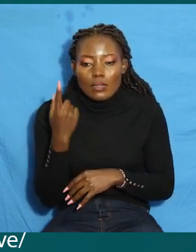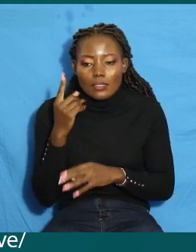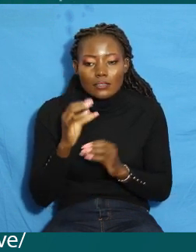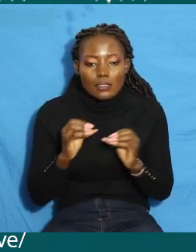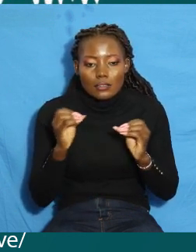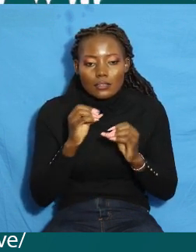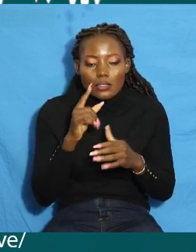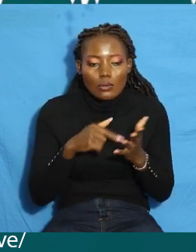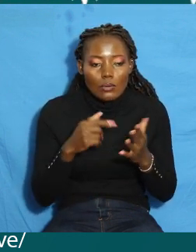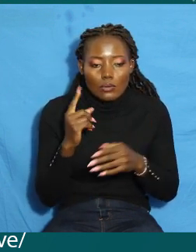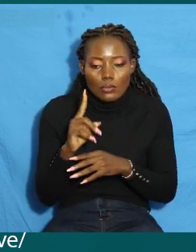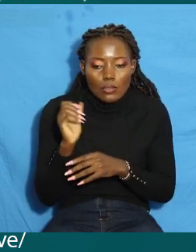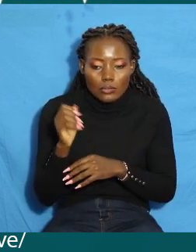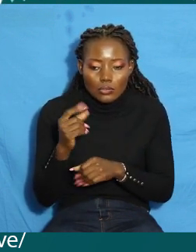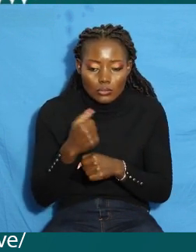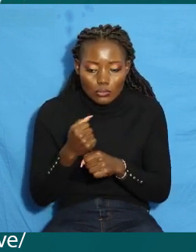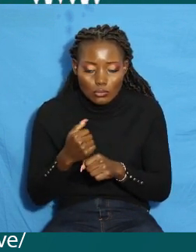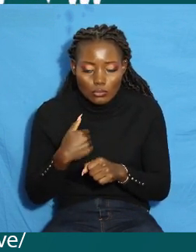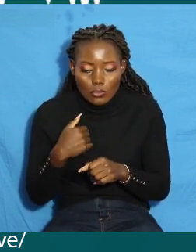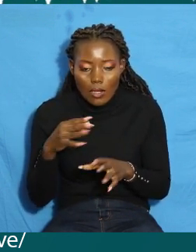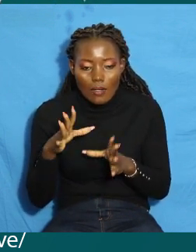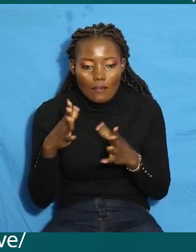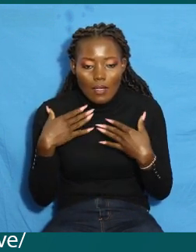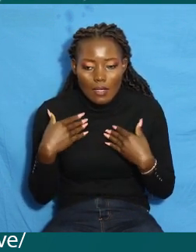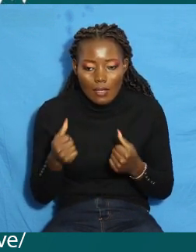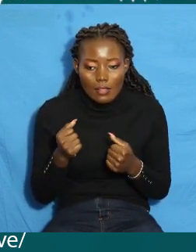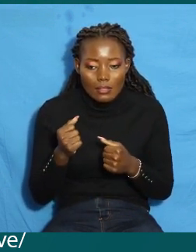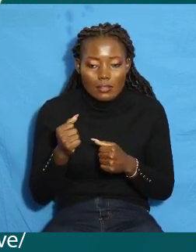do to have a healthy plant.